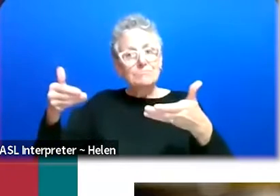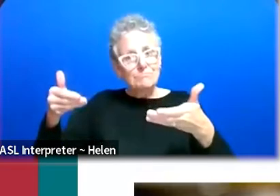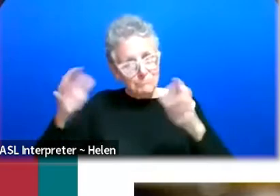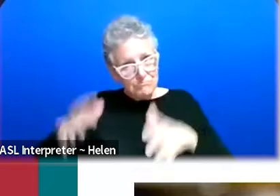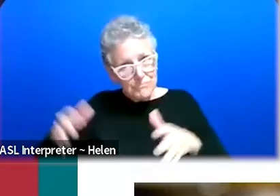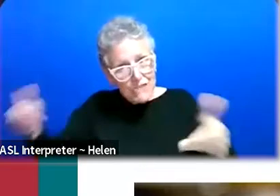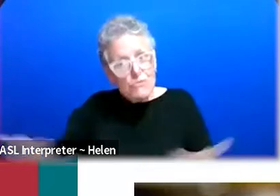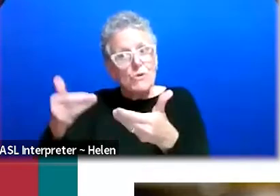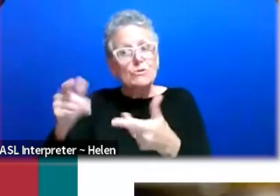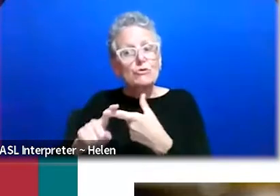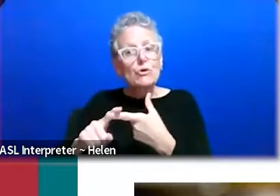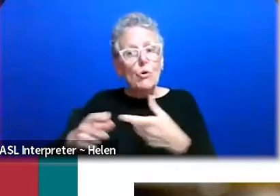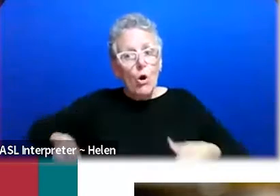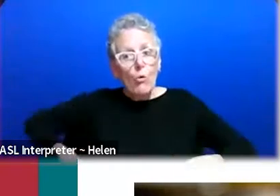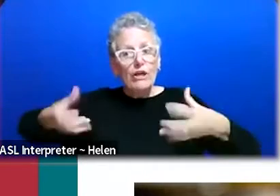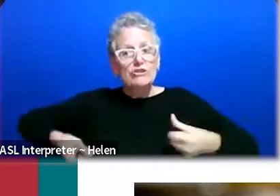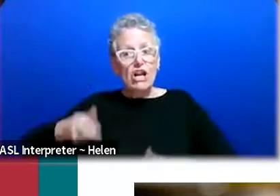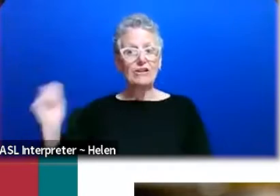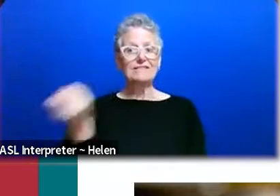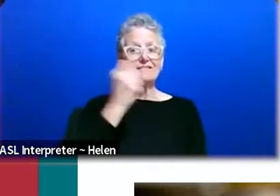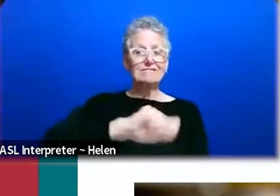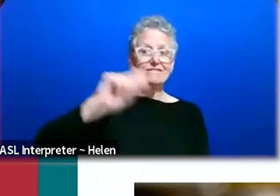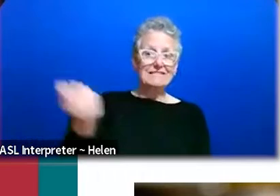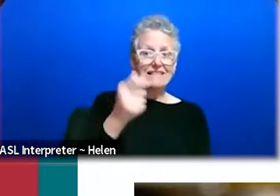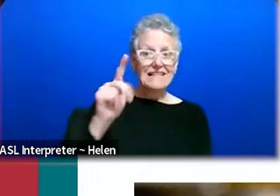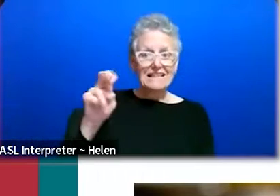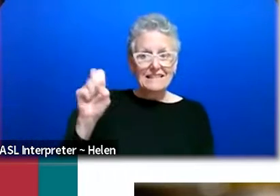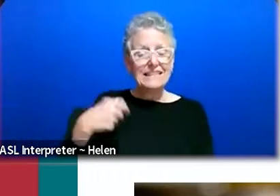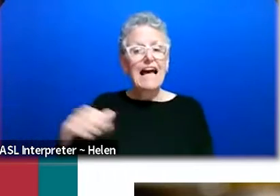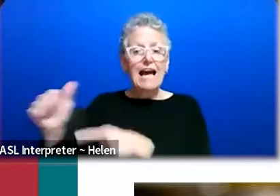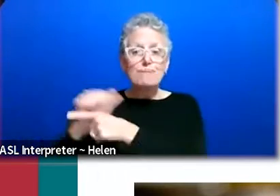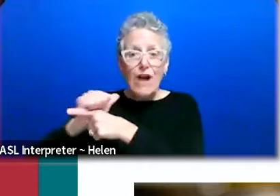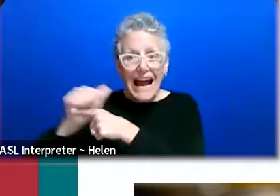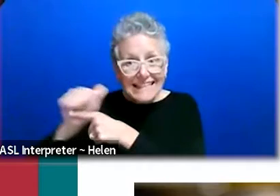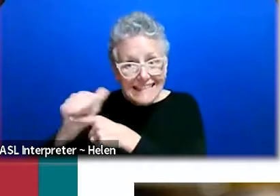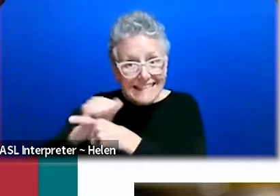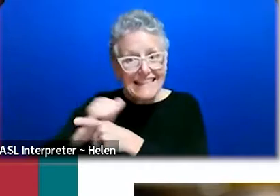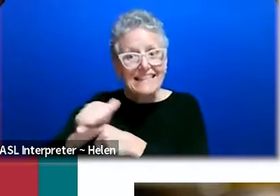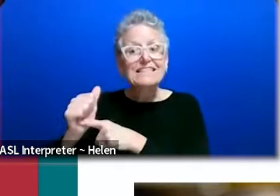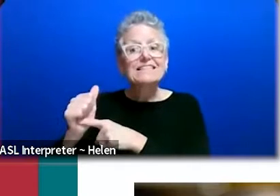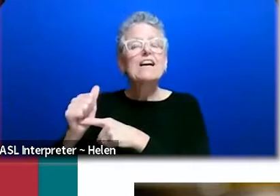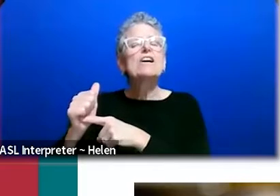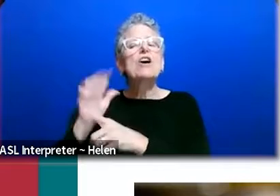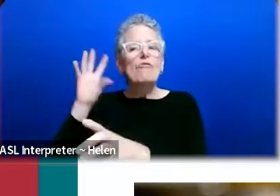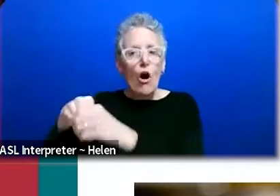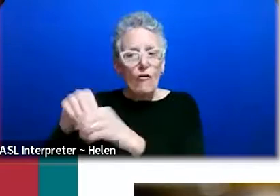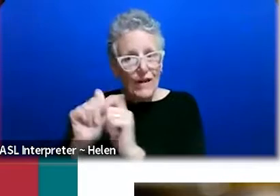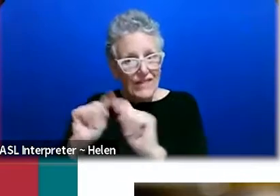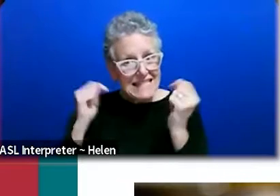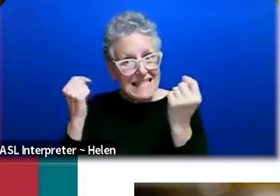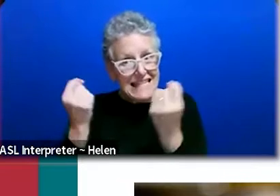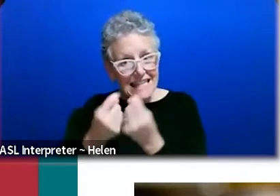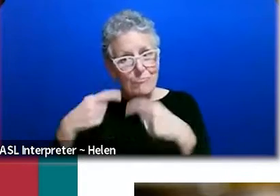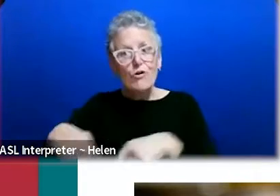and I started coming out to wheelchair tennis practices, playing with the team, going out for